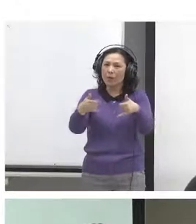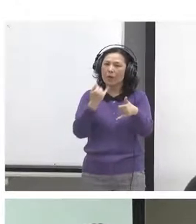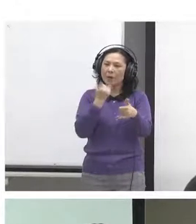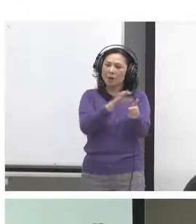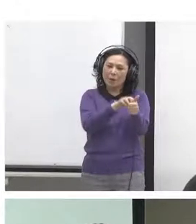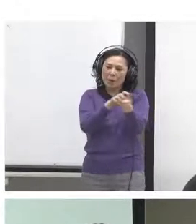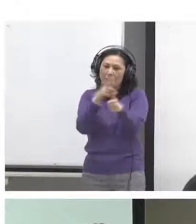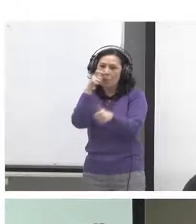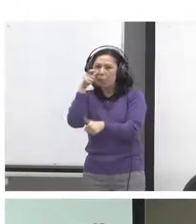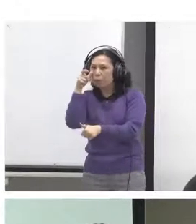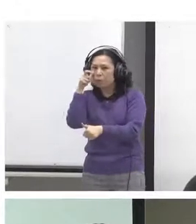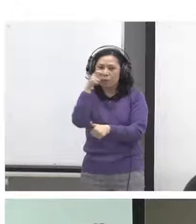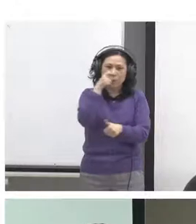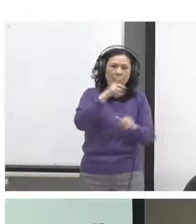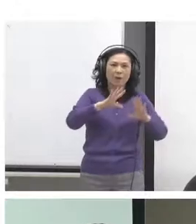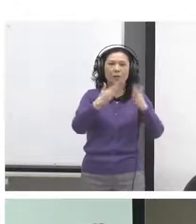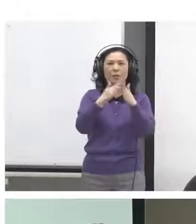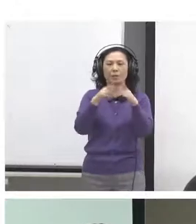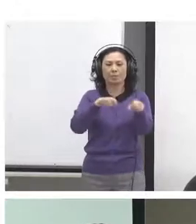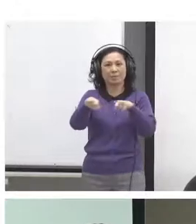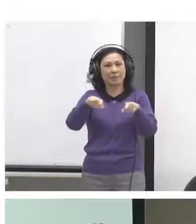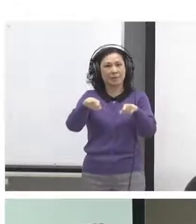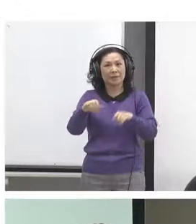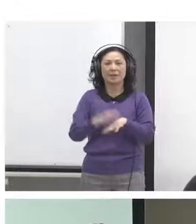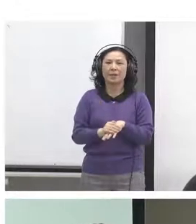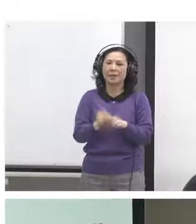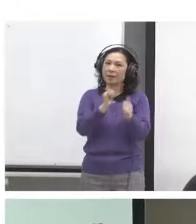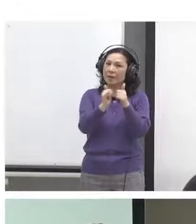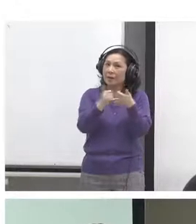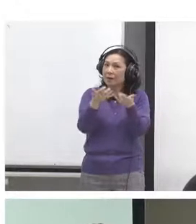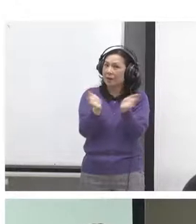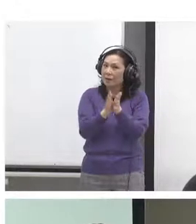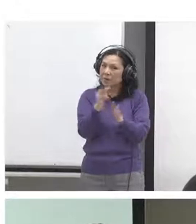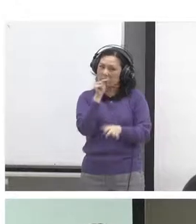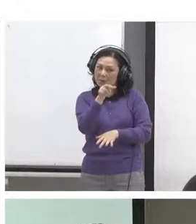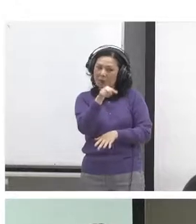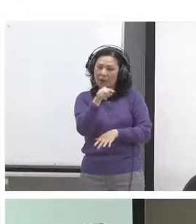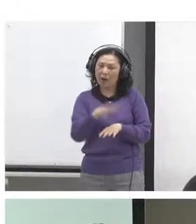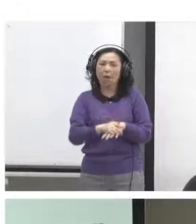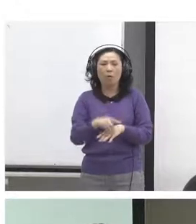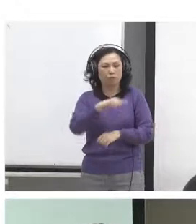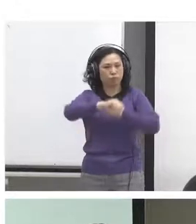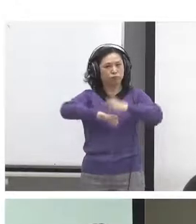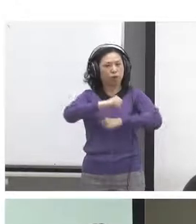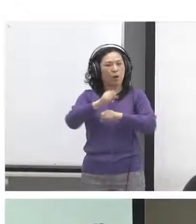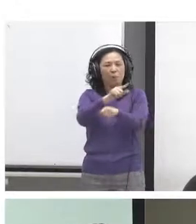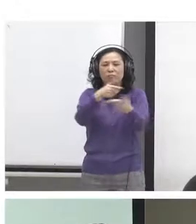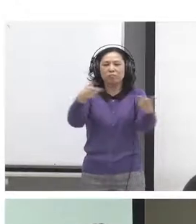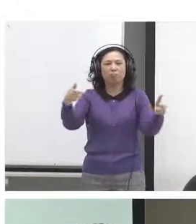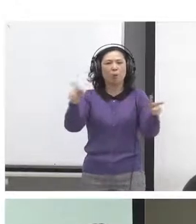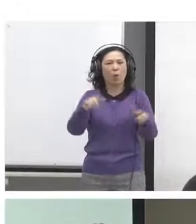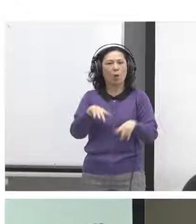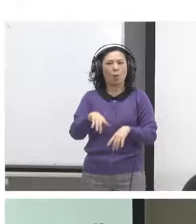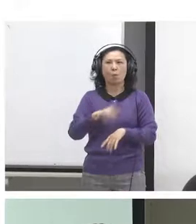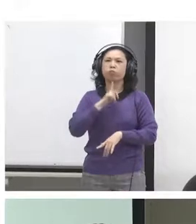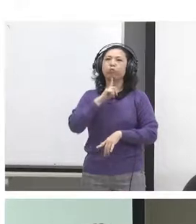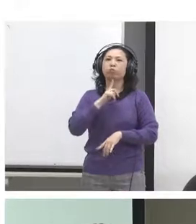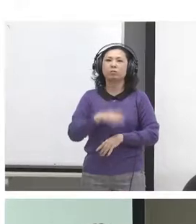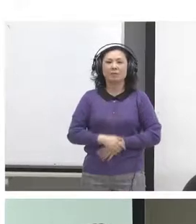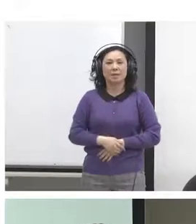Look at the community side. Their activity is very diverse. Digital mapping,